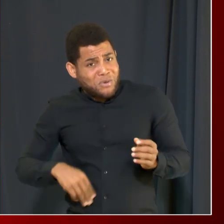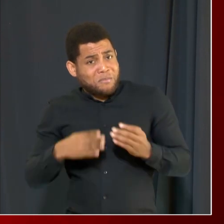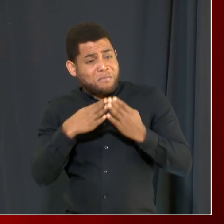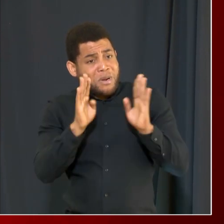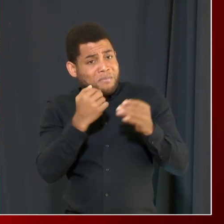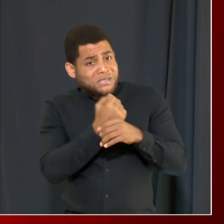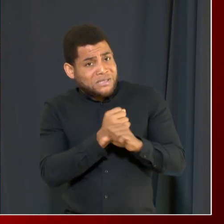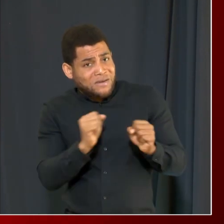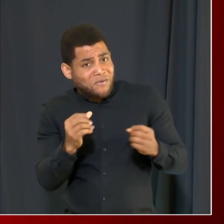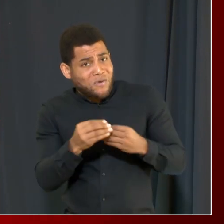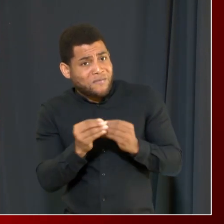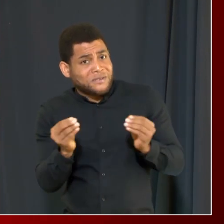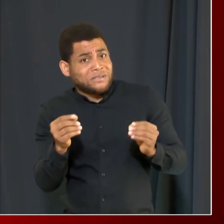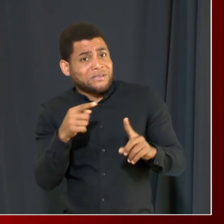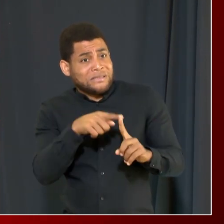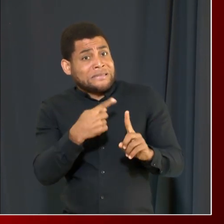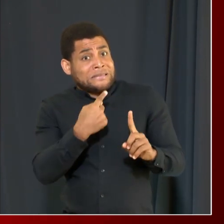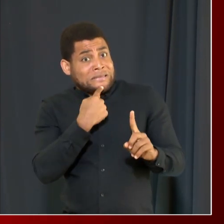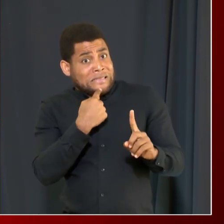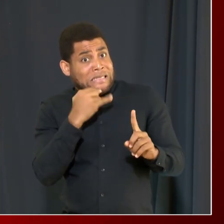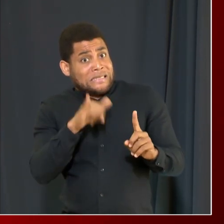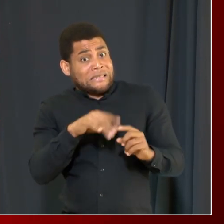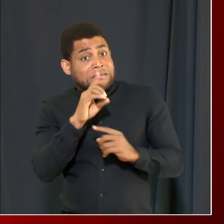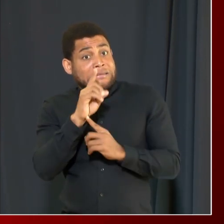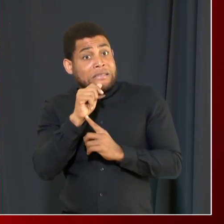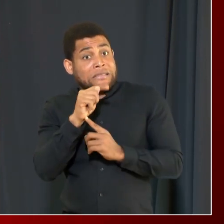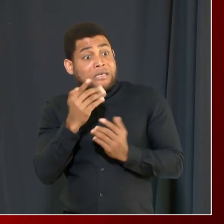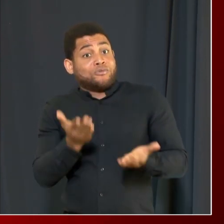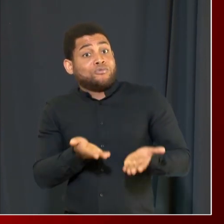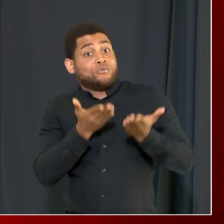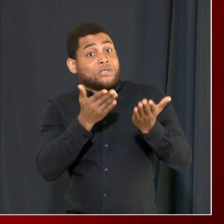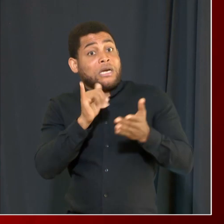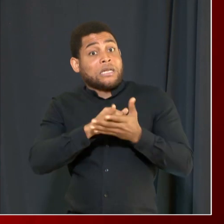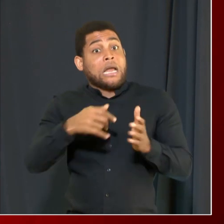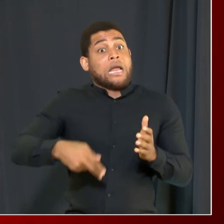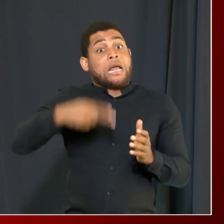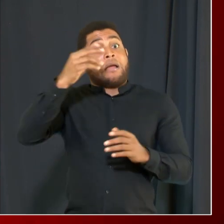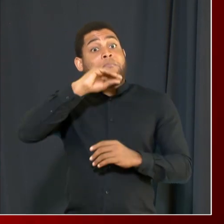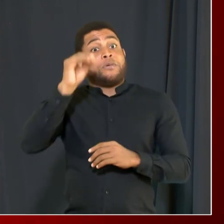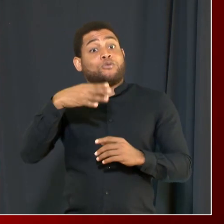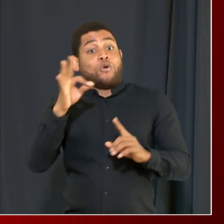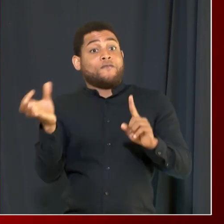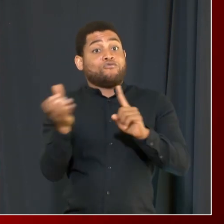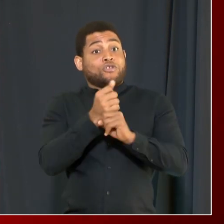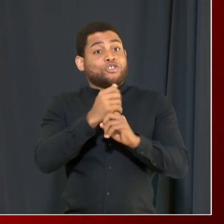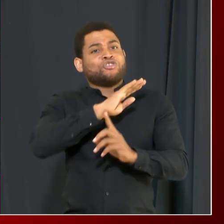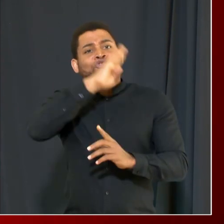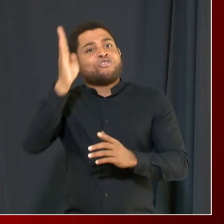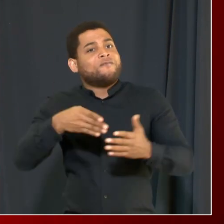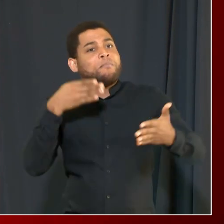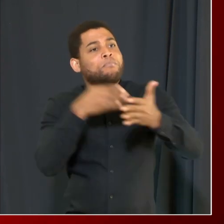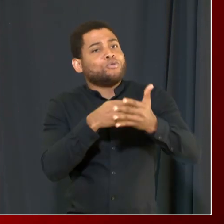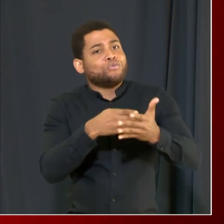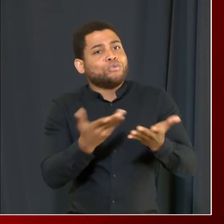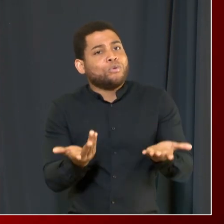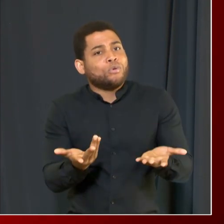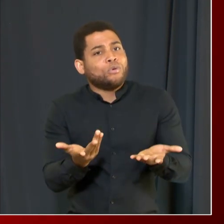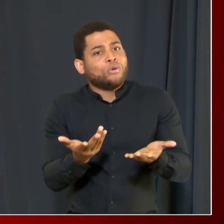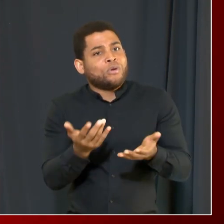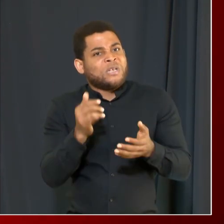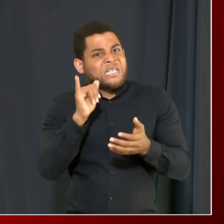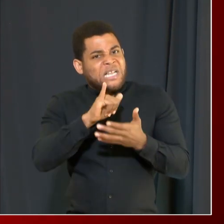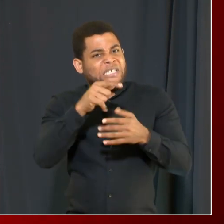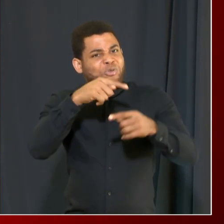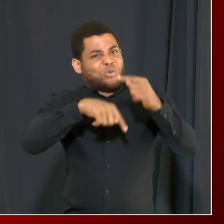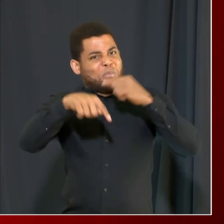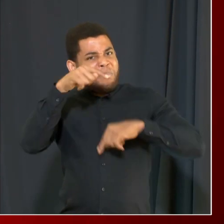is saying that that data is suggesting a high percentage of arrests are never prosecuted. It's quoted going back to 2016. So my